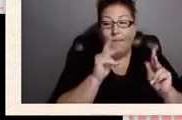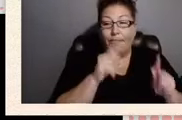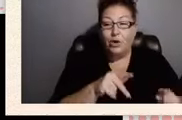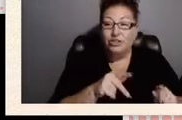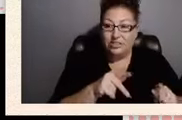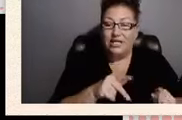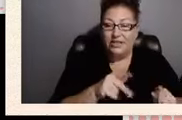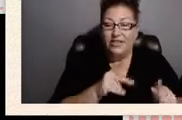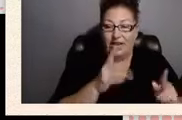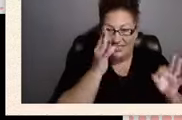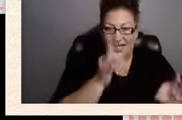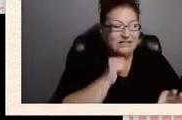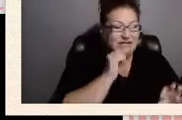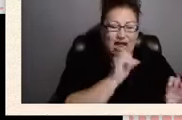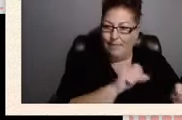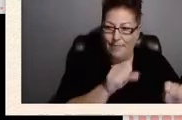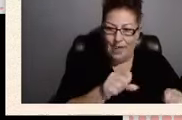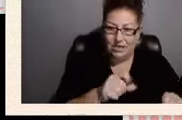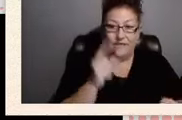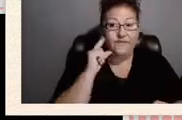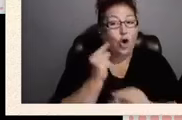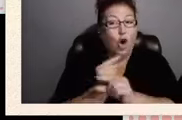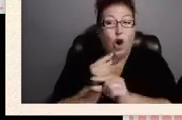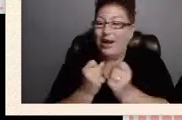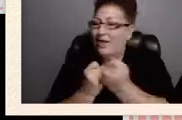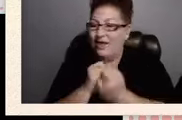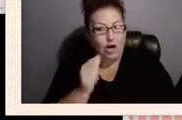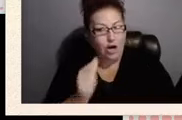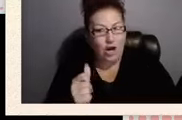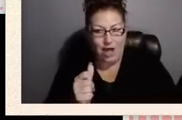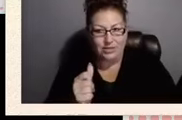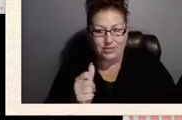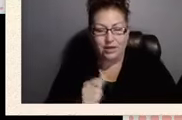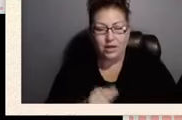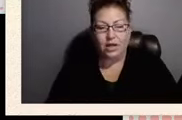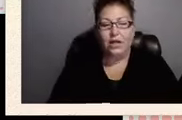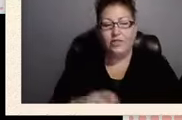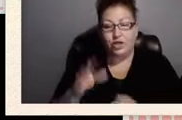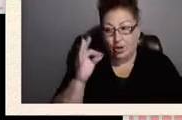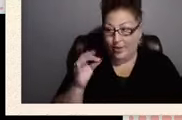guardian advocate, they're not. The determination is, do they have a developmental